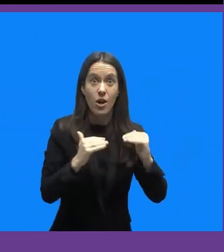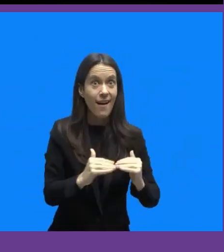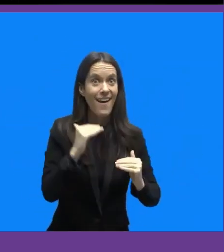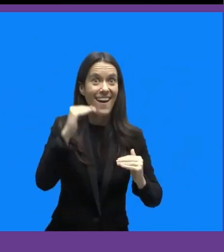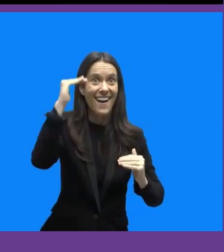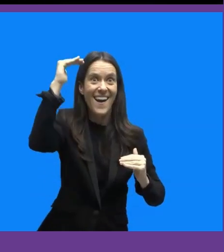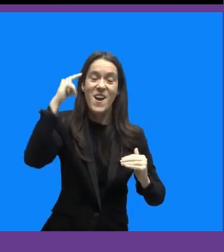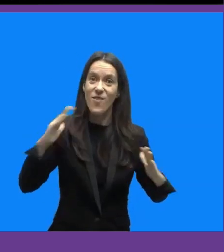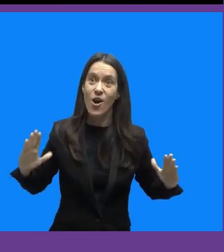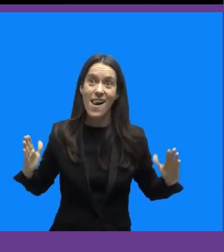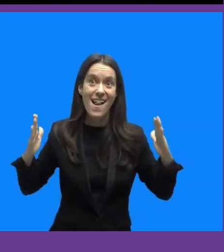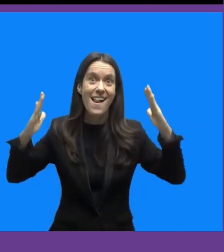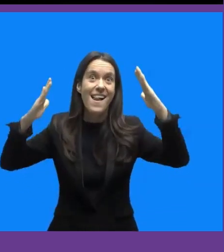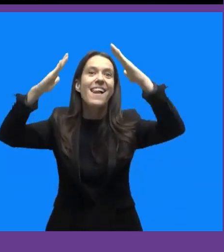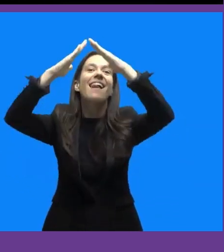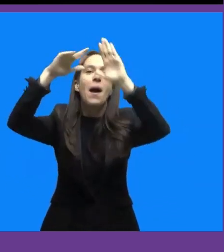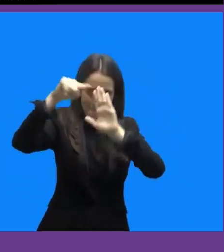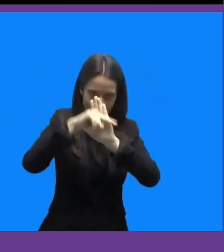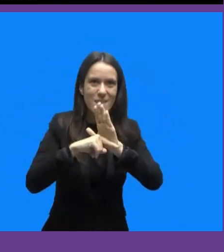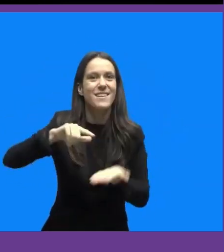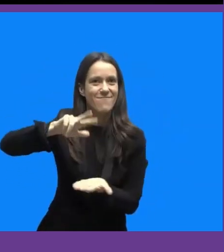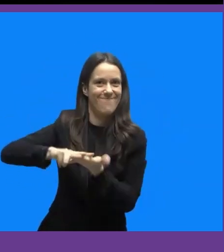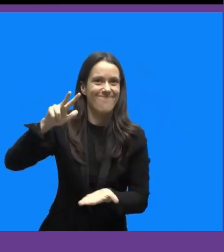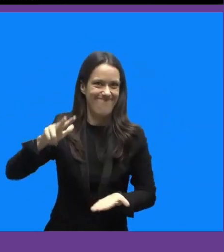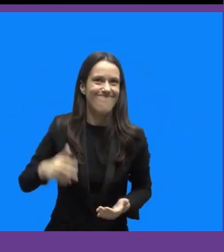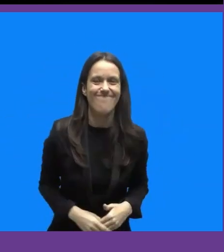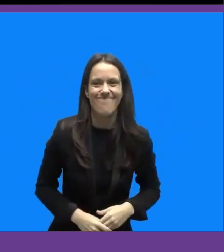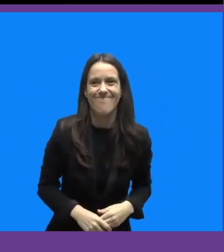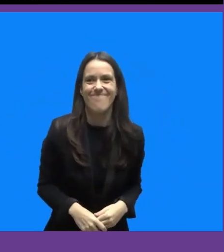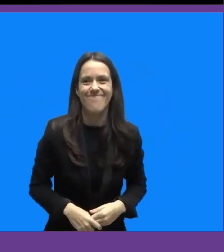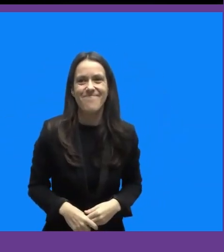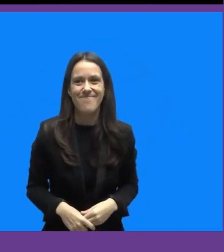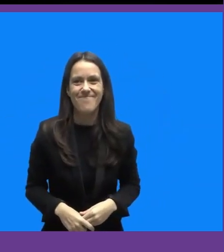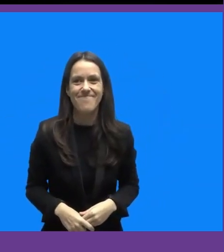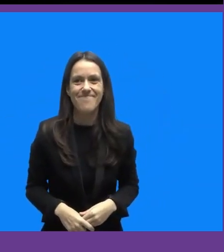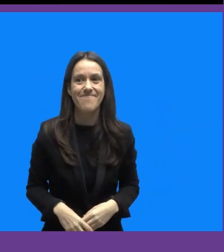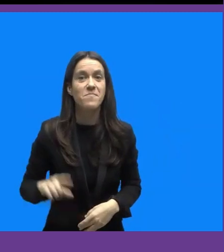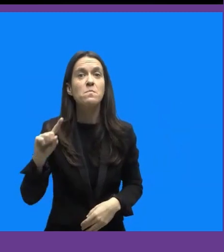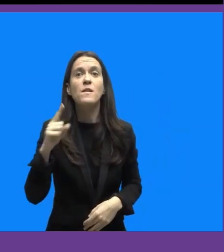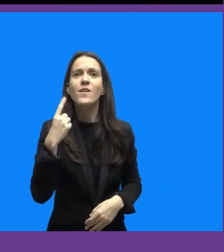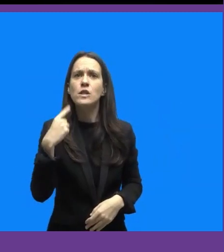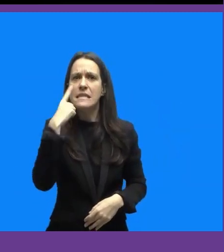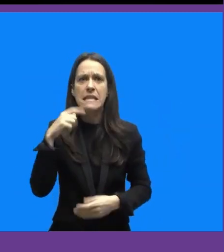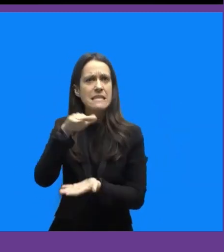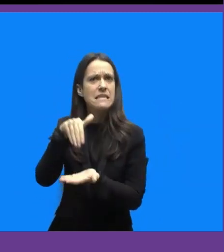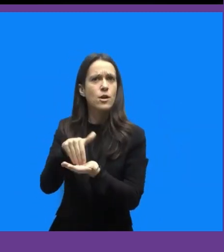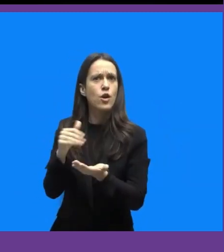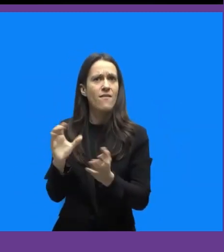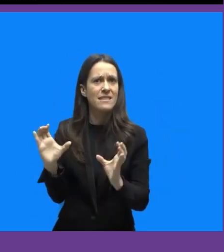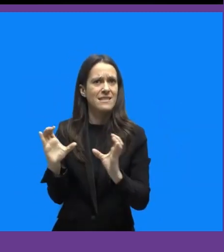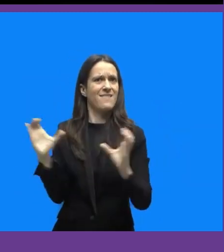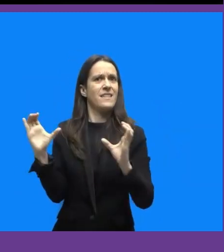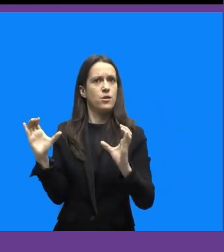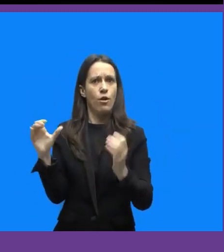underpinning that piece of legislation. Key part of our work is looking at certification in our own centre, but also from a national